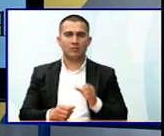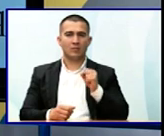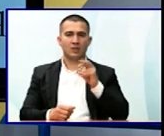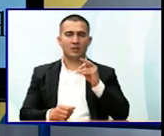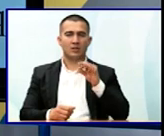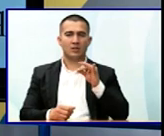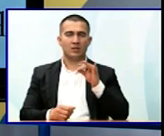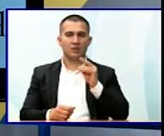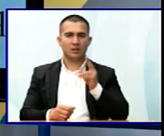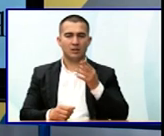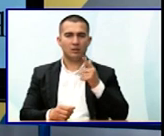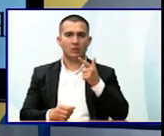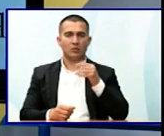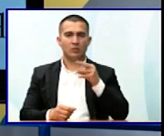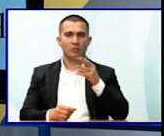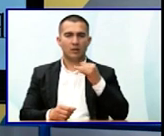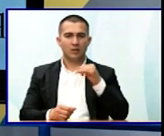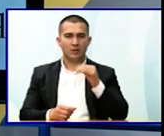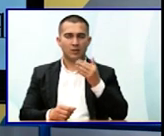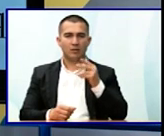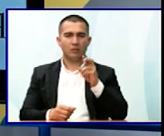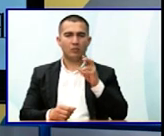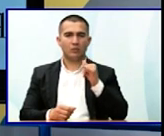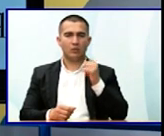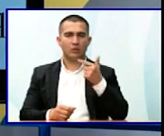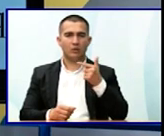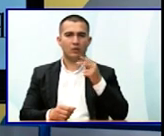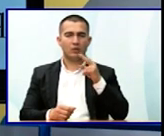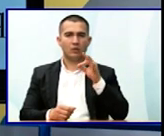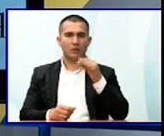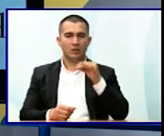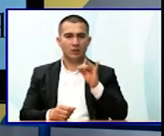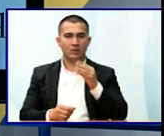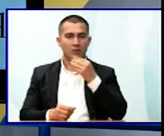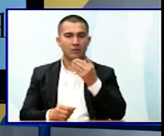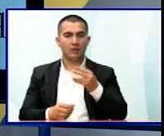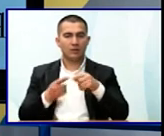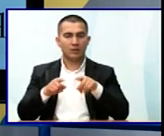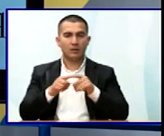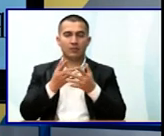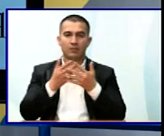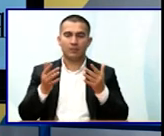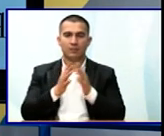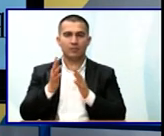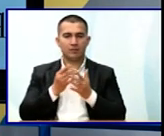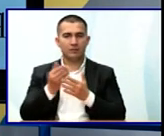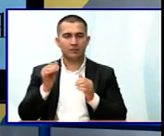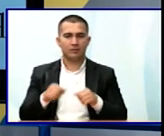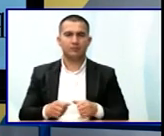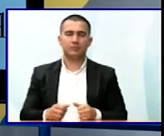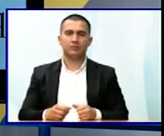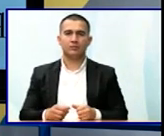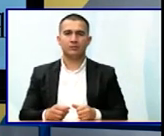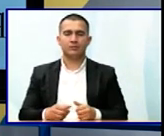ajriq, g'umay, bug'doyiq kabi o'simliklarni misol qilib olishimiz mumkin.